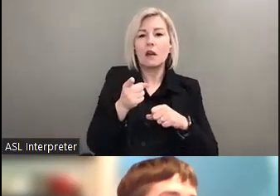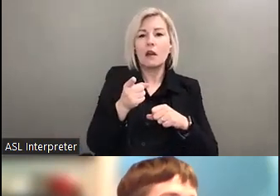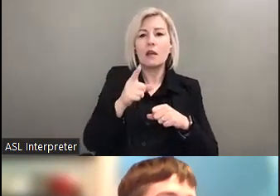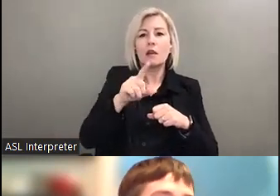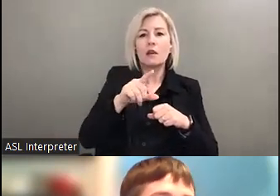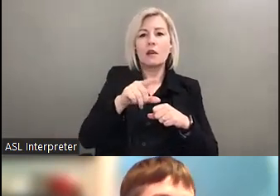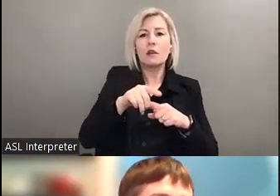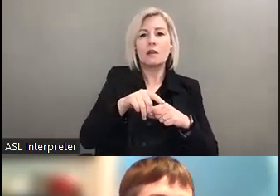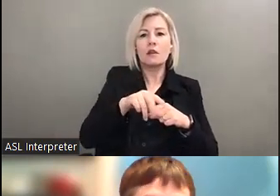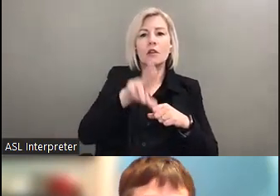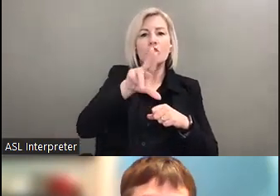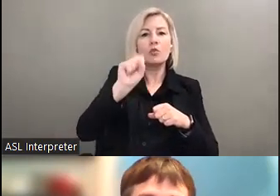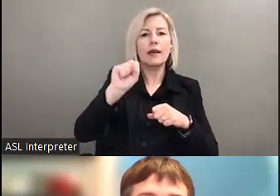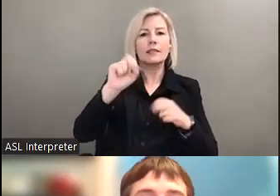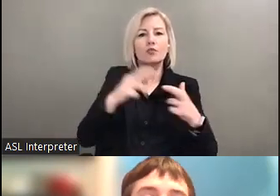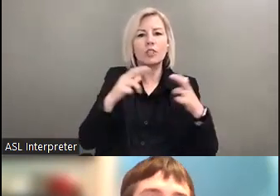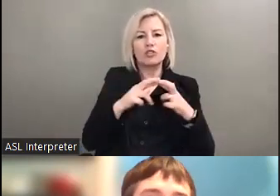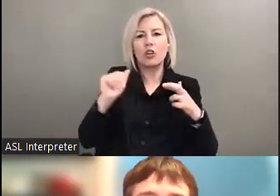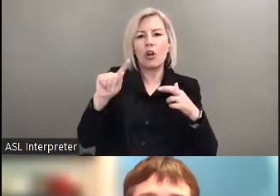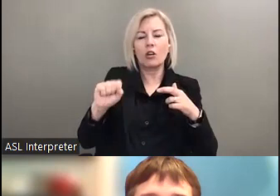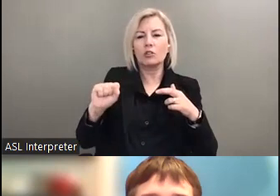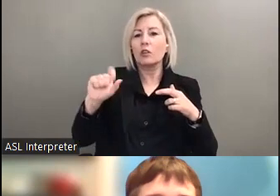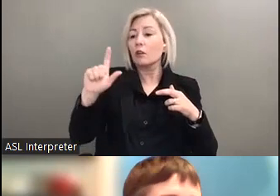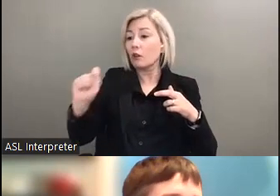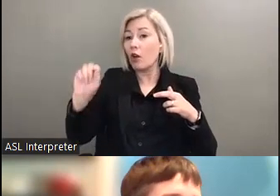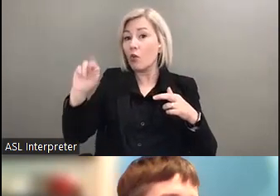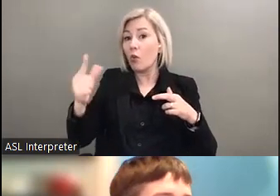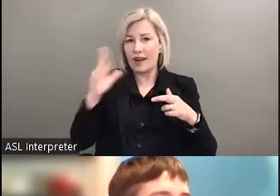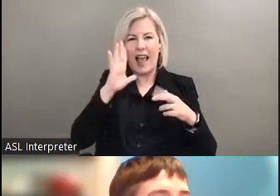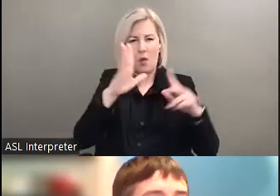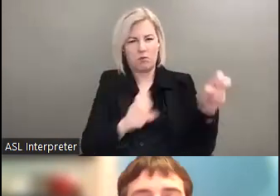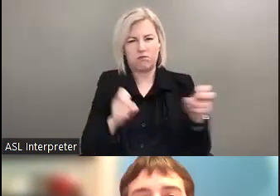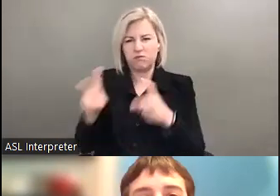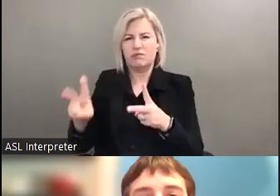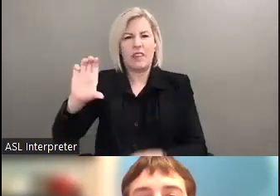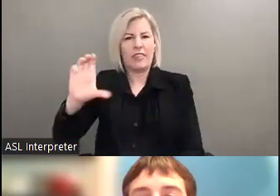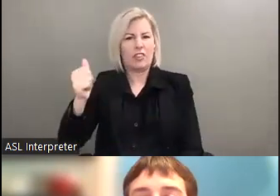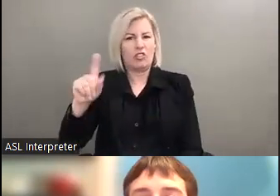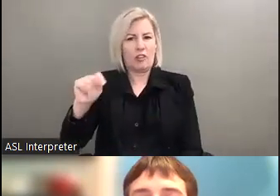URL usregionalarts.org, and both of those links are going to go in the chat.